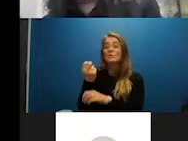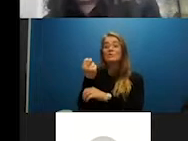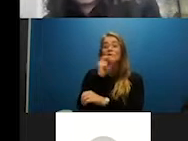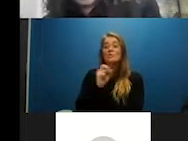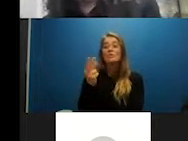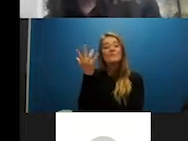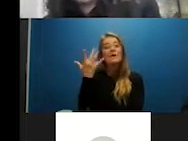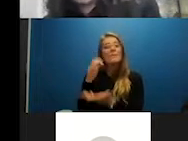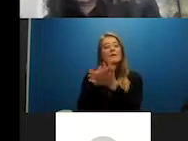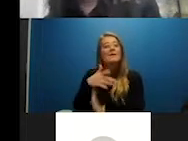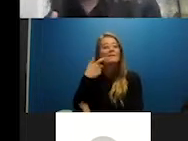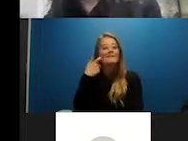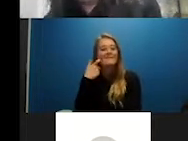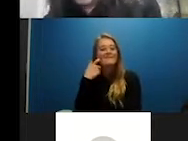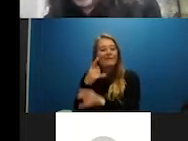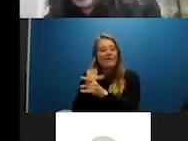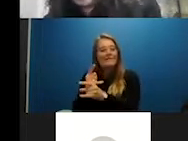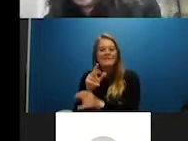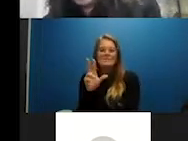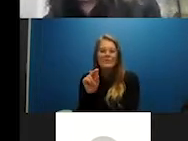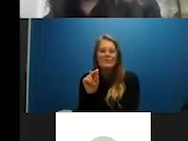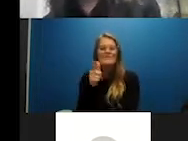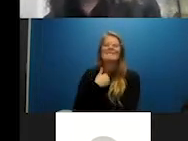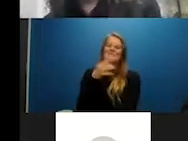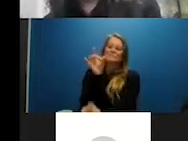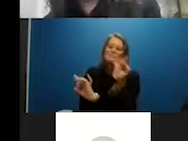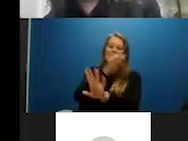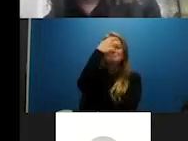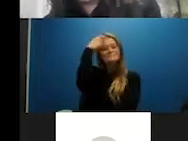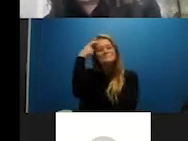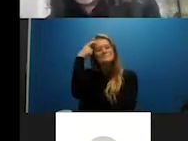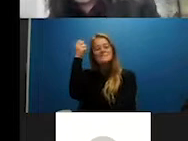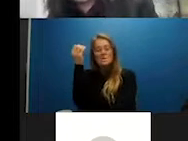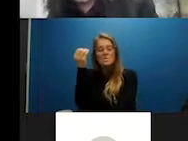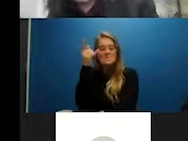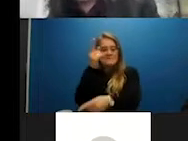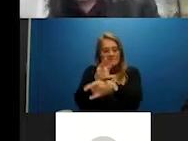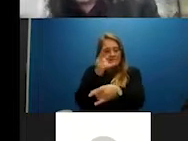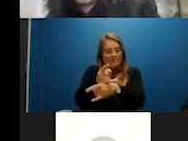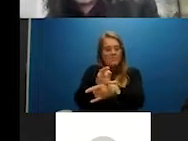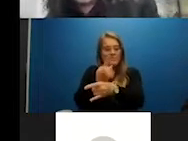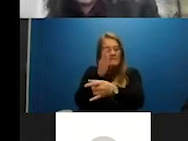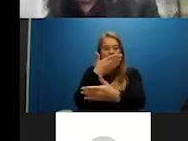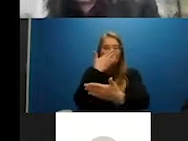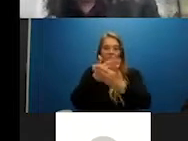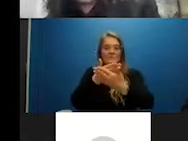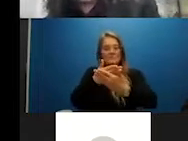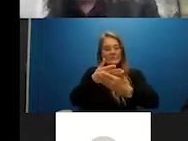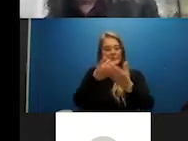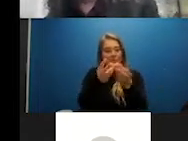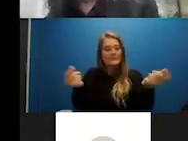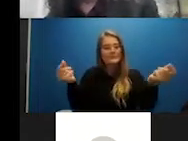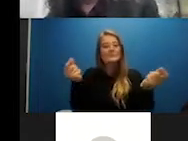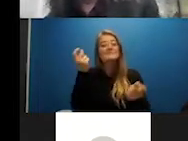What they're doing is medicating terrible pain. But by identifying a person as having a disease, a sickness, we take away